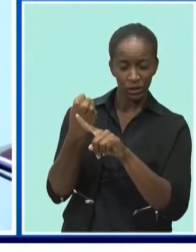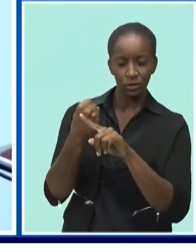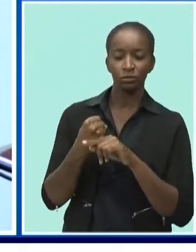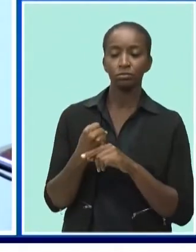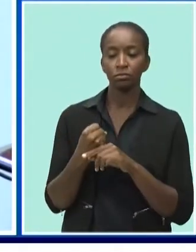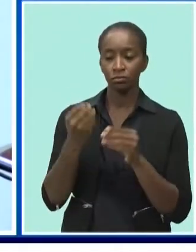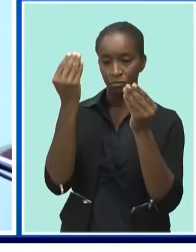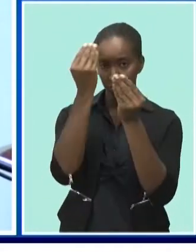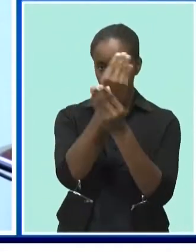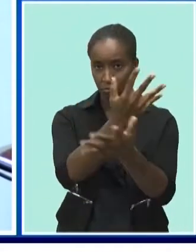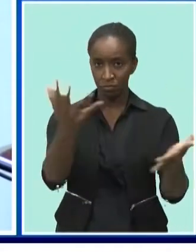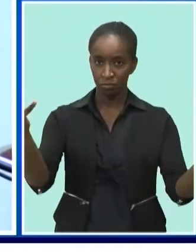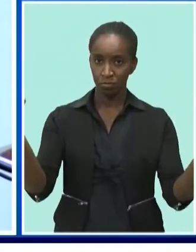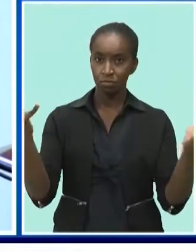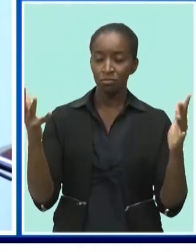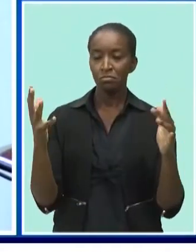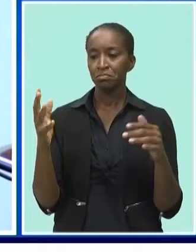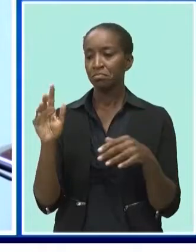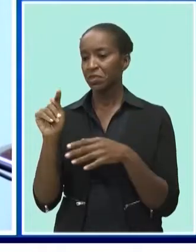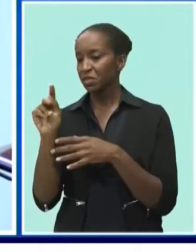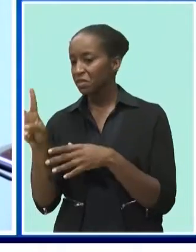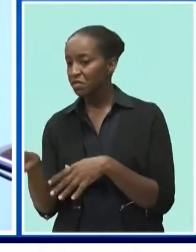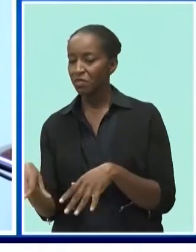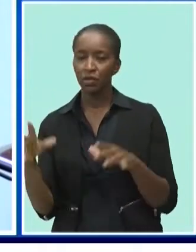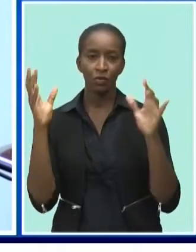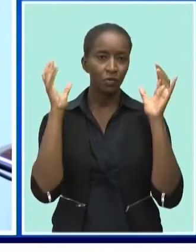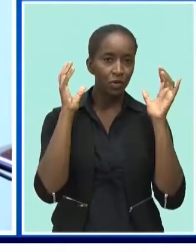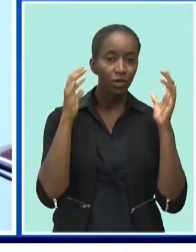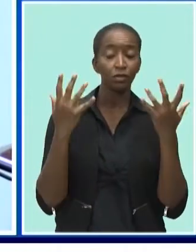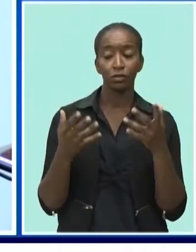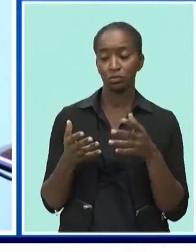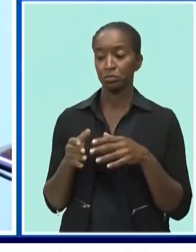Chief Magistrate Chris Birch. We need more like him.